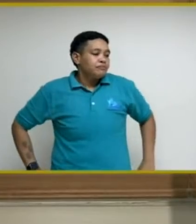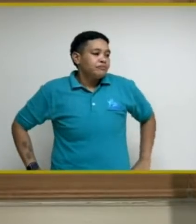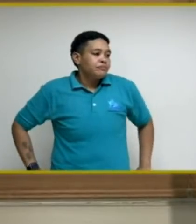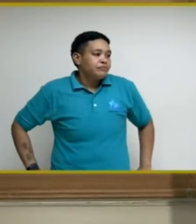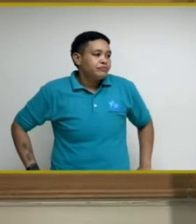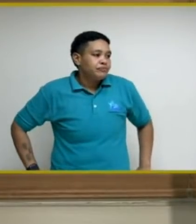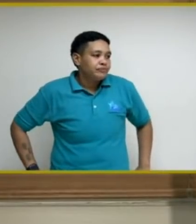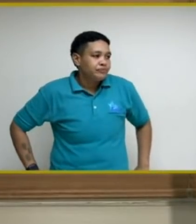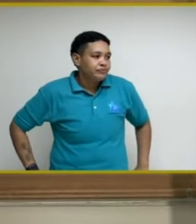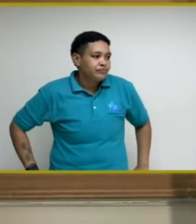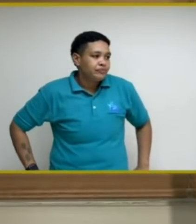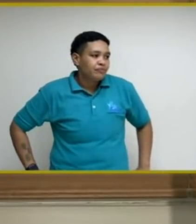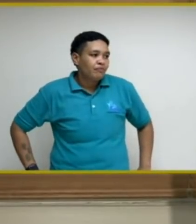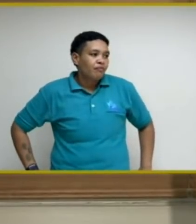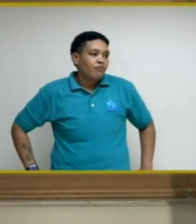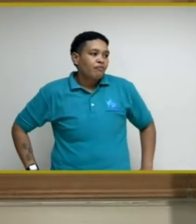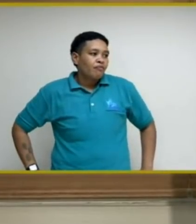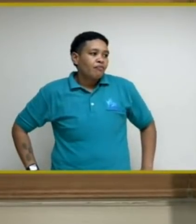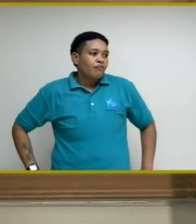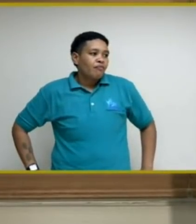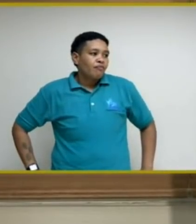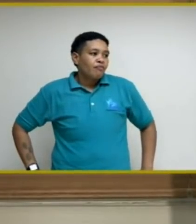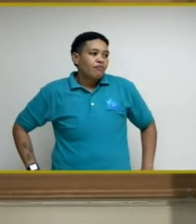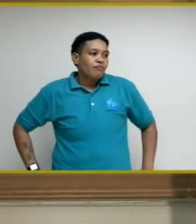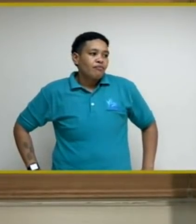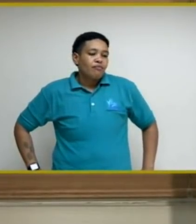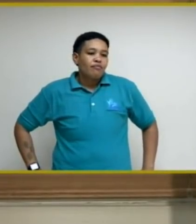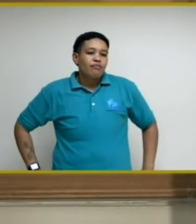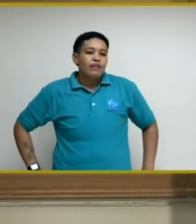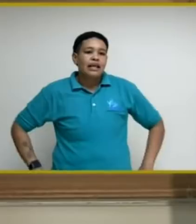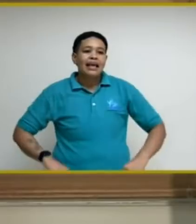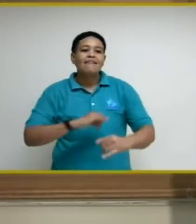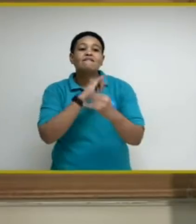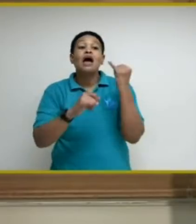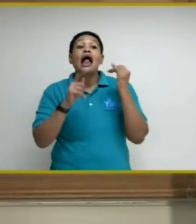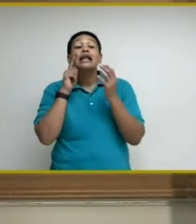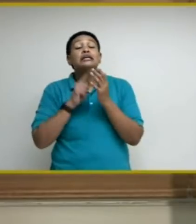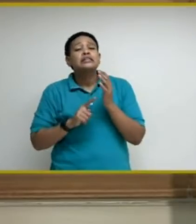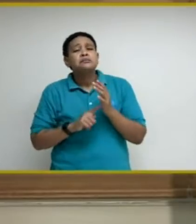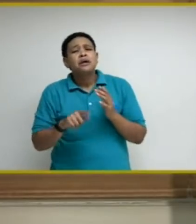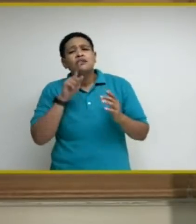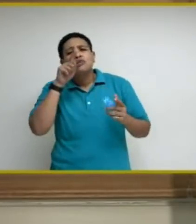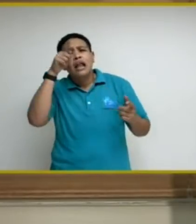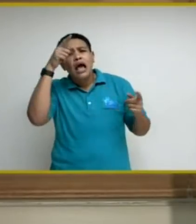final inspections, I believe, are and have been taking place